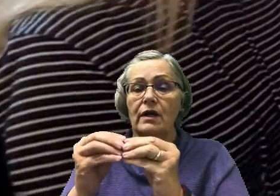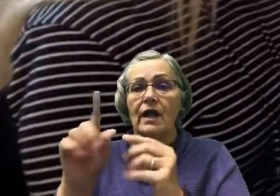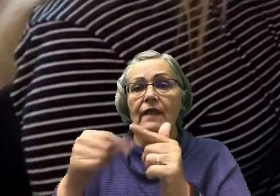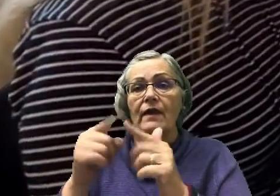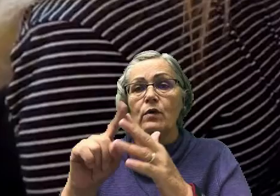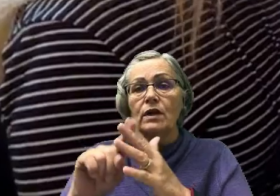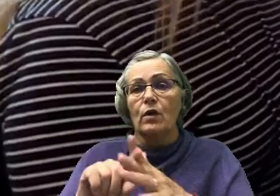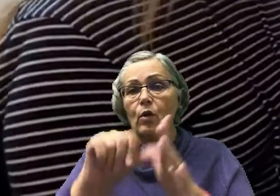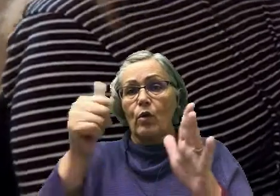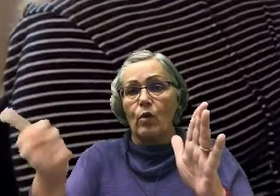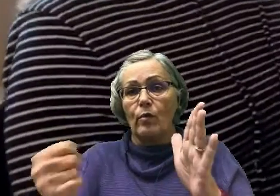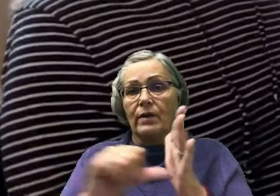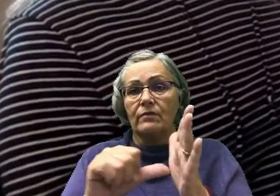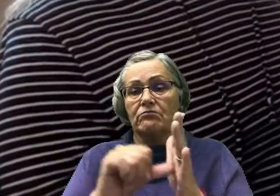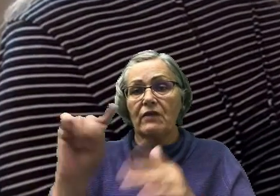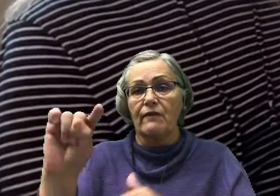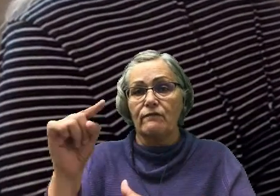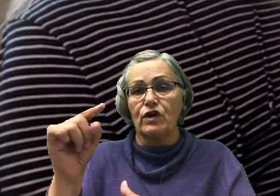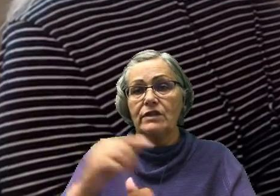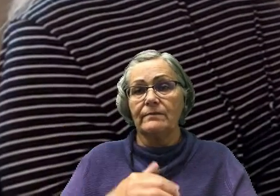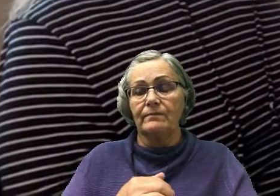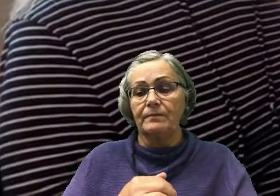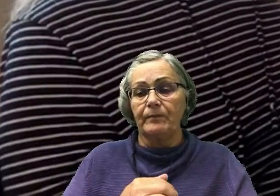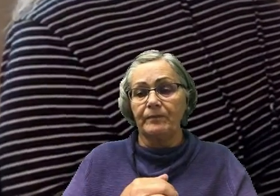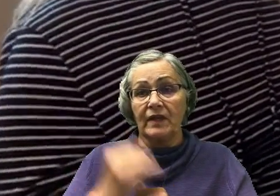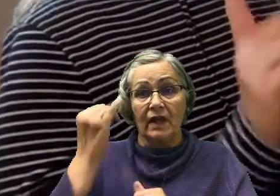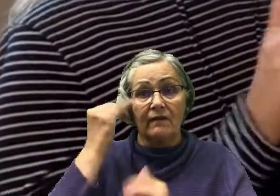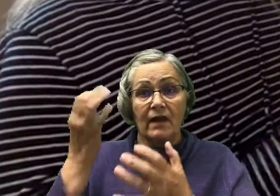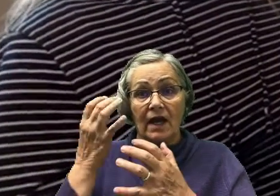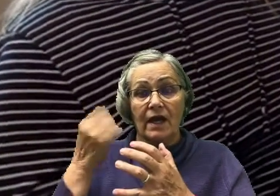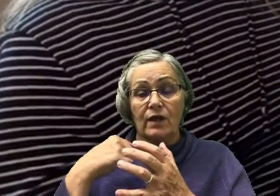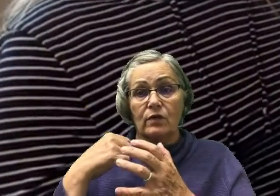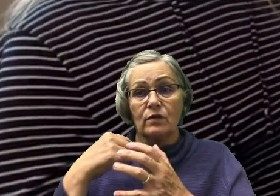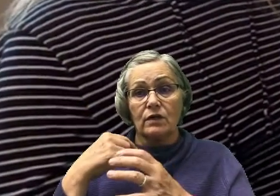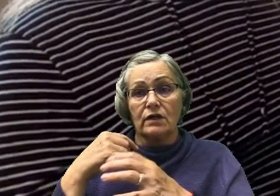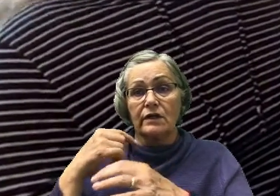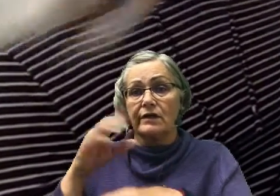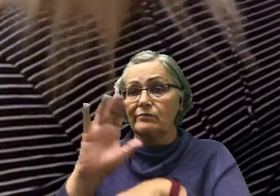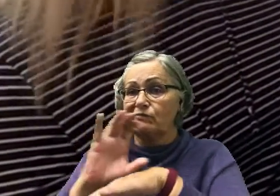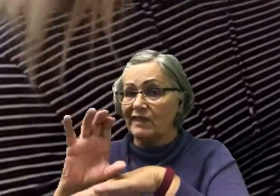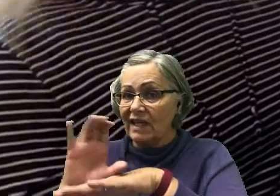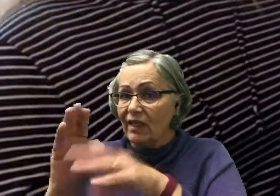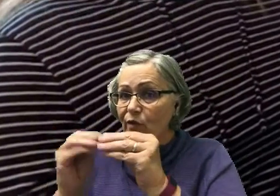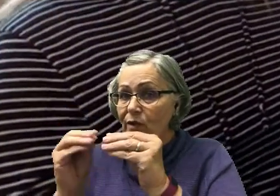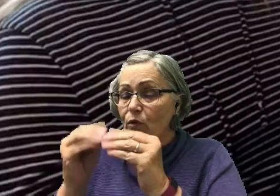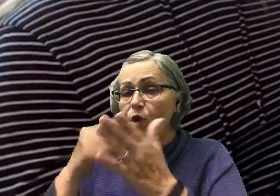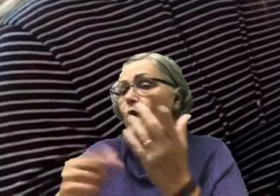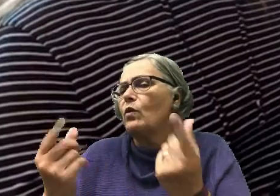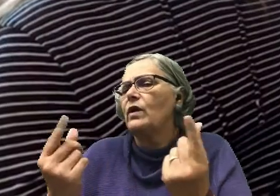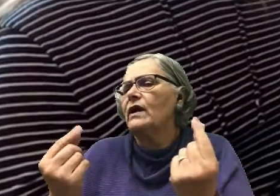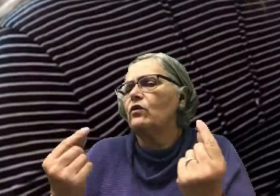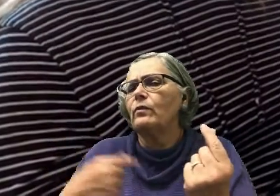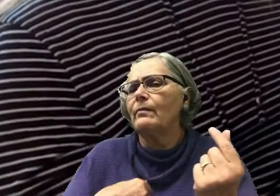Now, if I were to spend more time on my cover, what would I do? Do you think I have enough